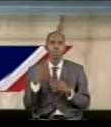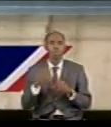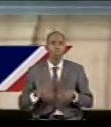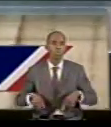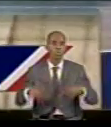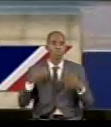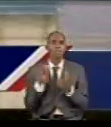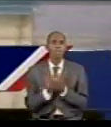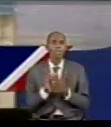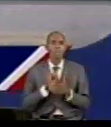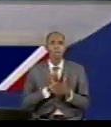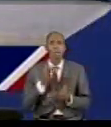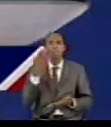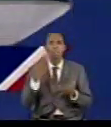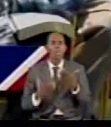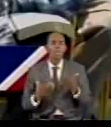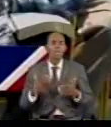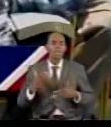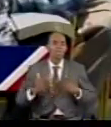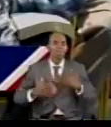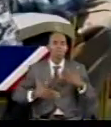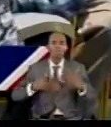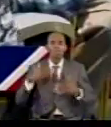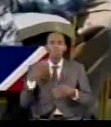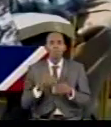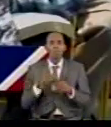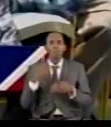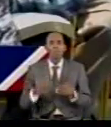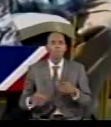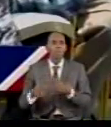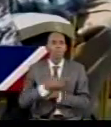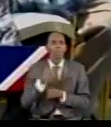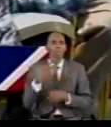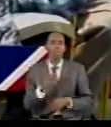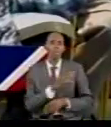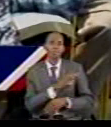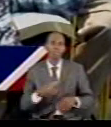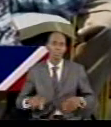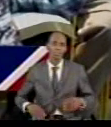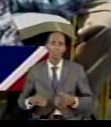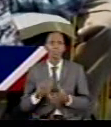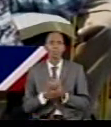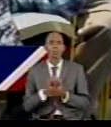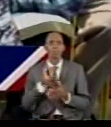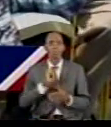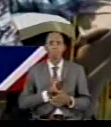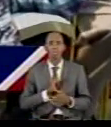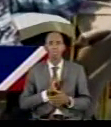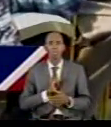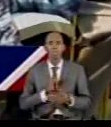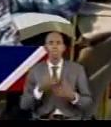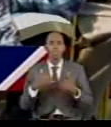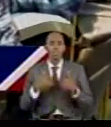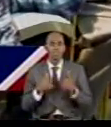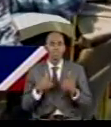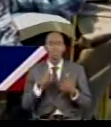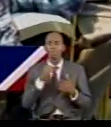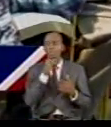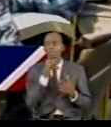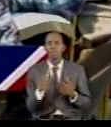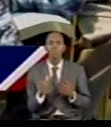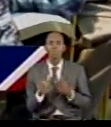I may rejoice in the day of Christ, that I have not